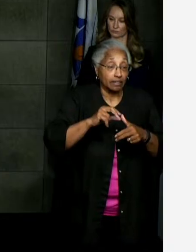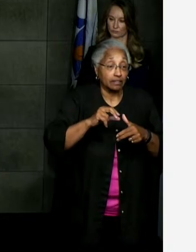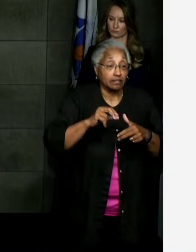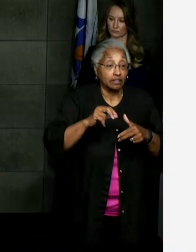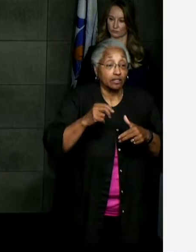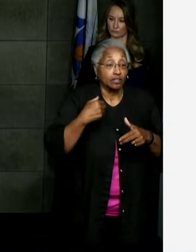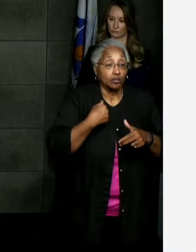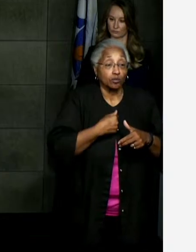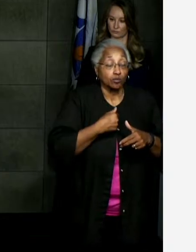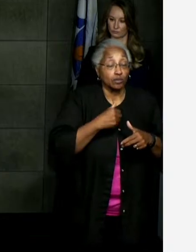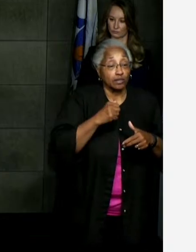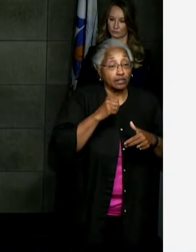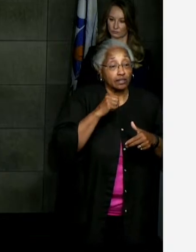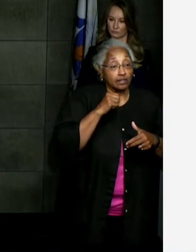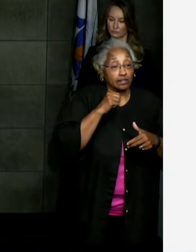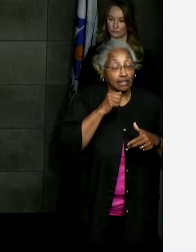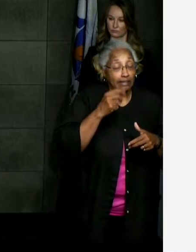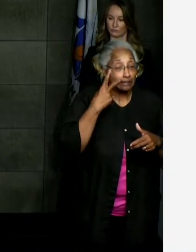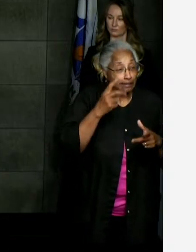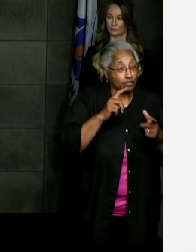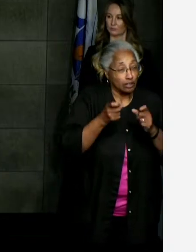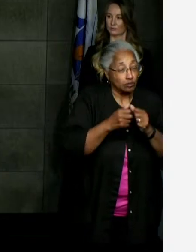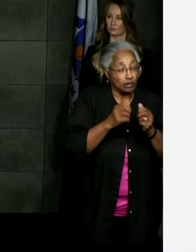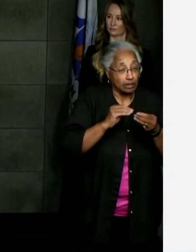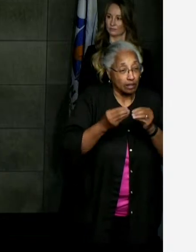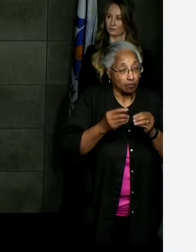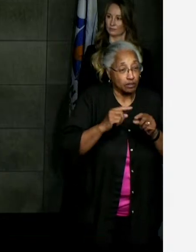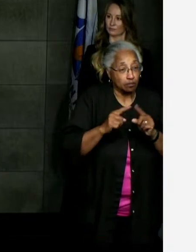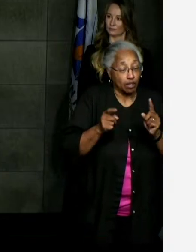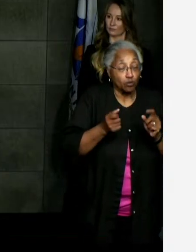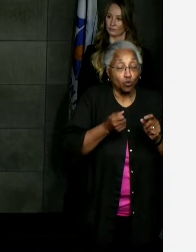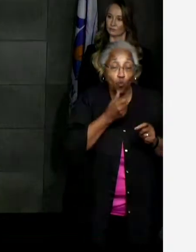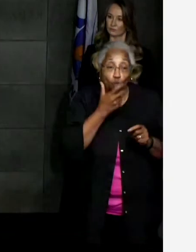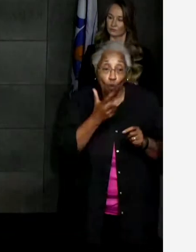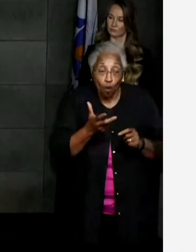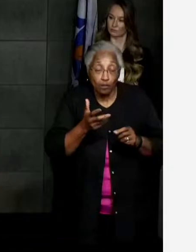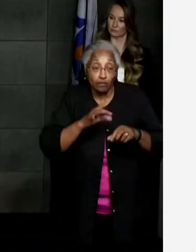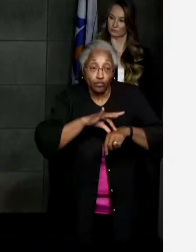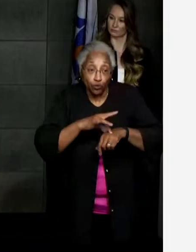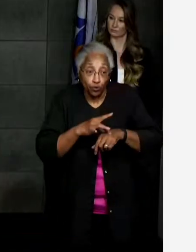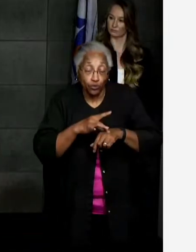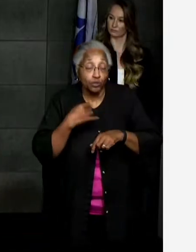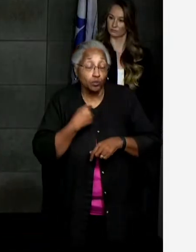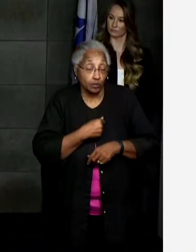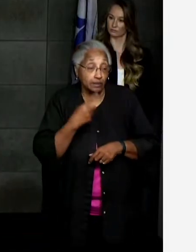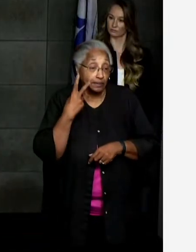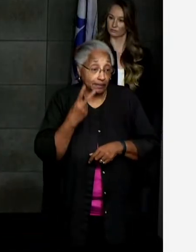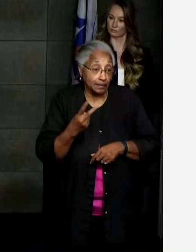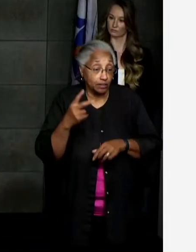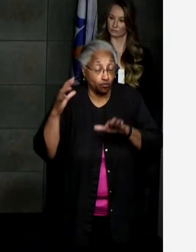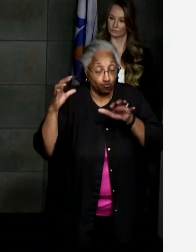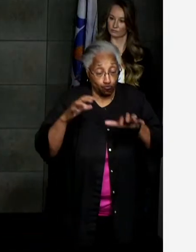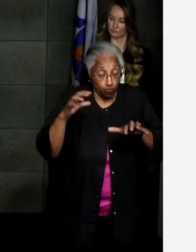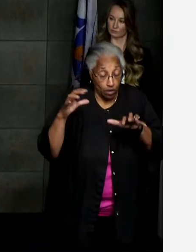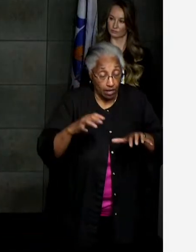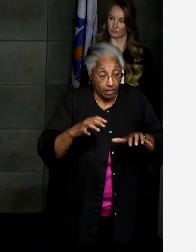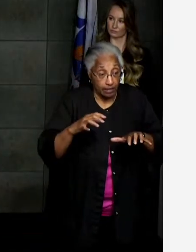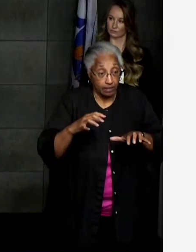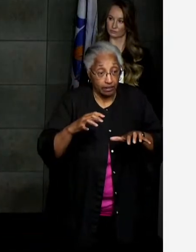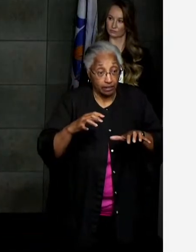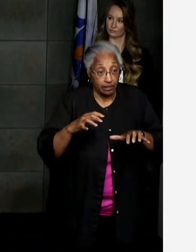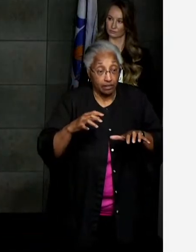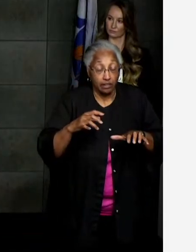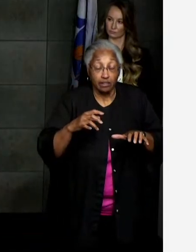numbers or even the strength when it comes to, a warming of the planet. But we are seeing rainfall. We're seeing heavier